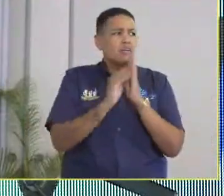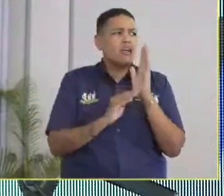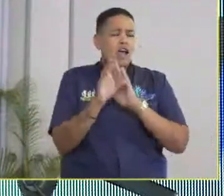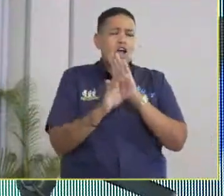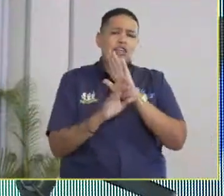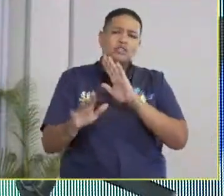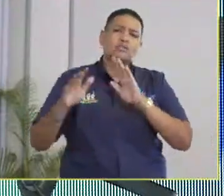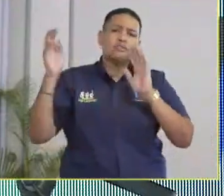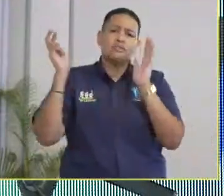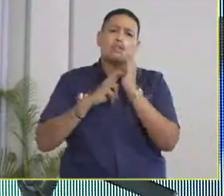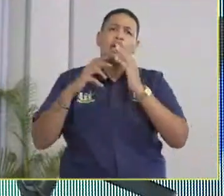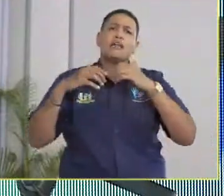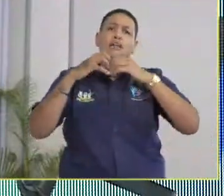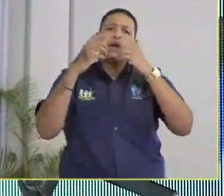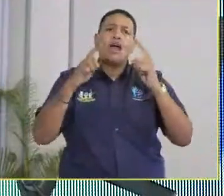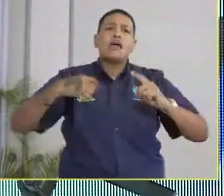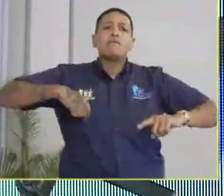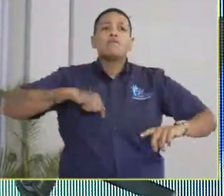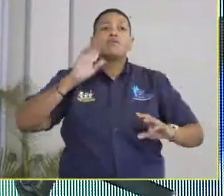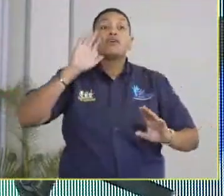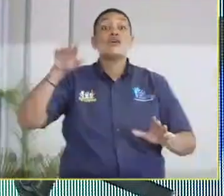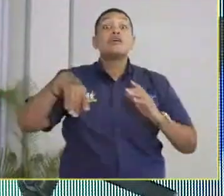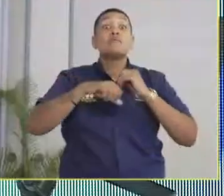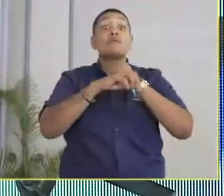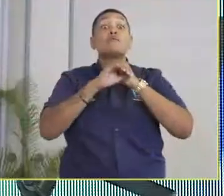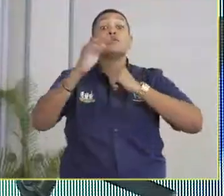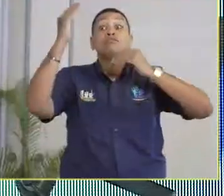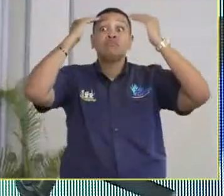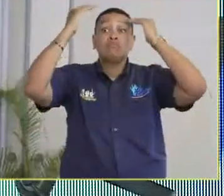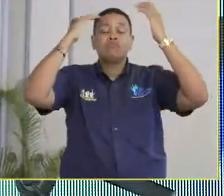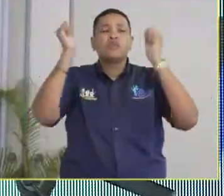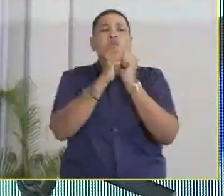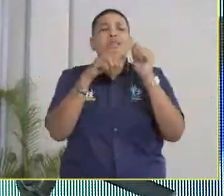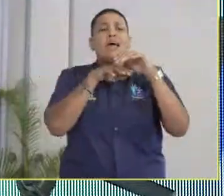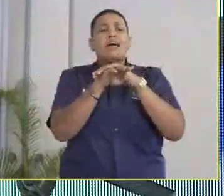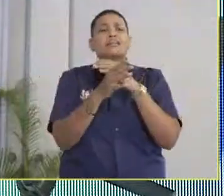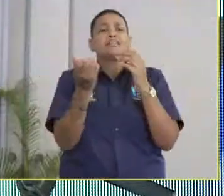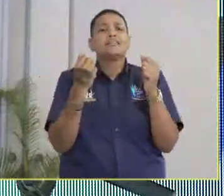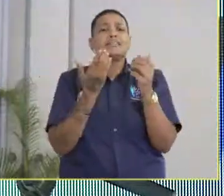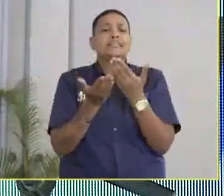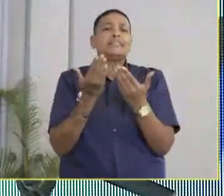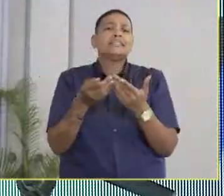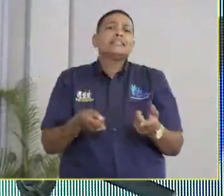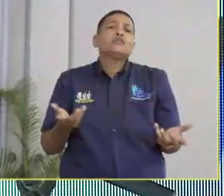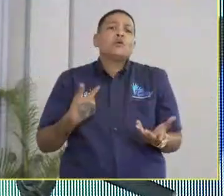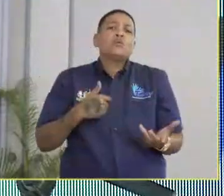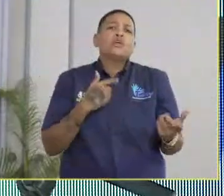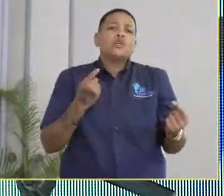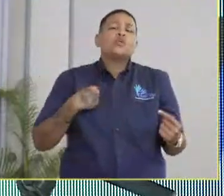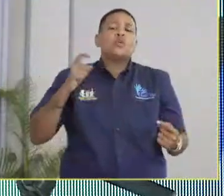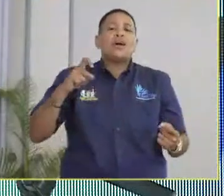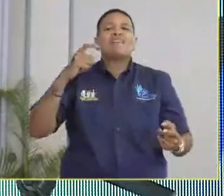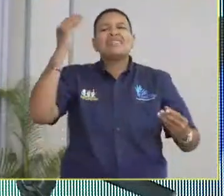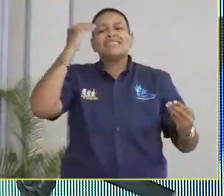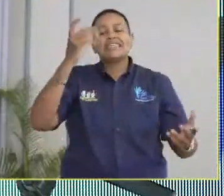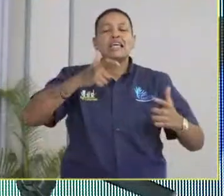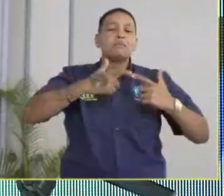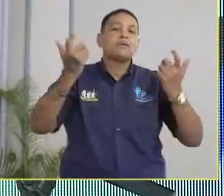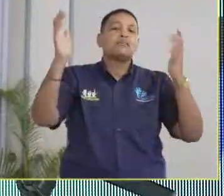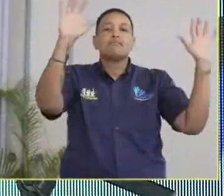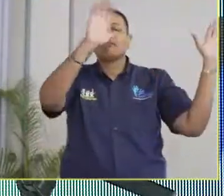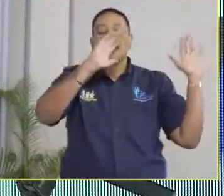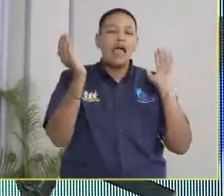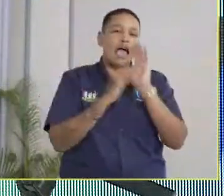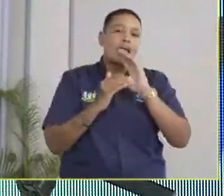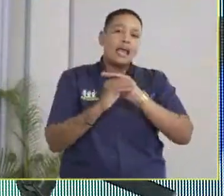constitutional standing. And as we are promoting transparency with access and ease, this is what we're doing. And we have to say big congratulations